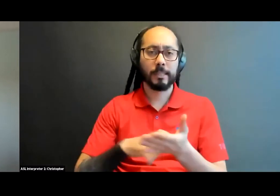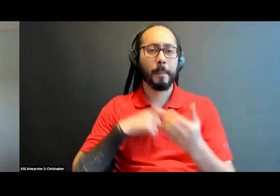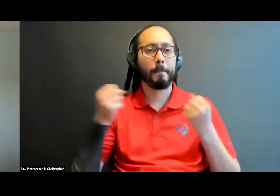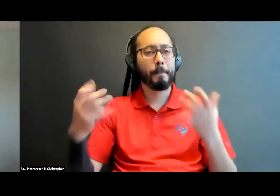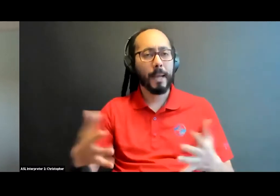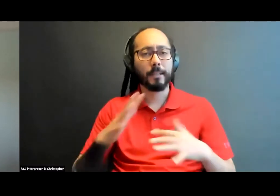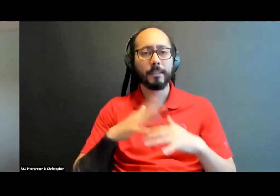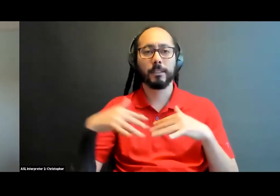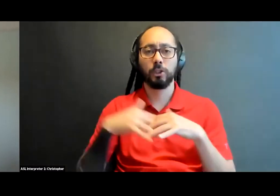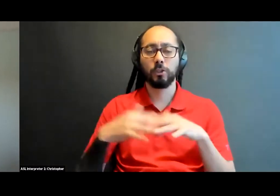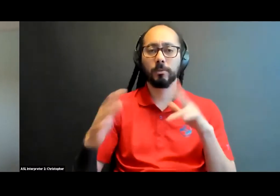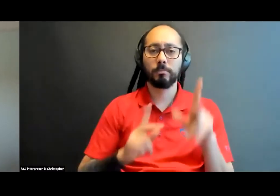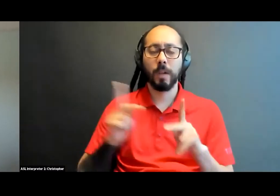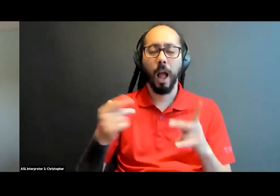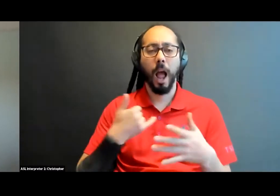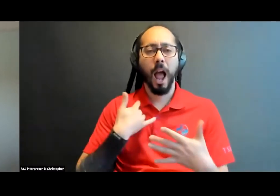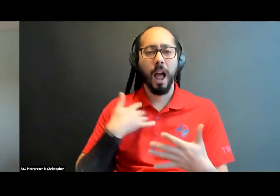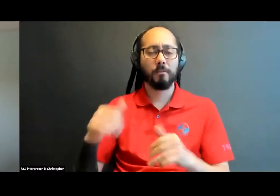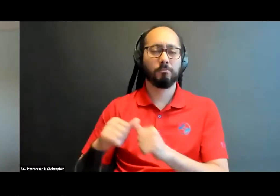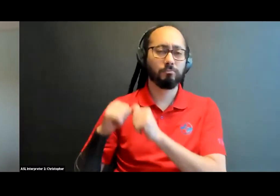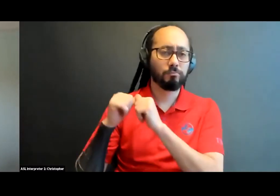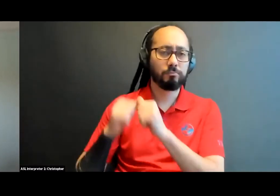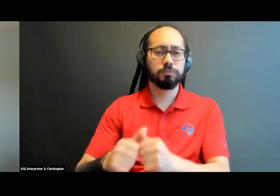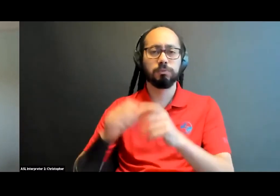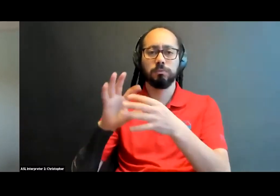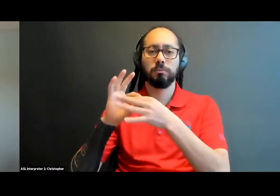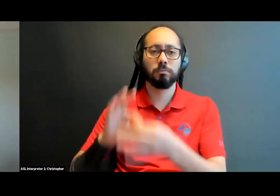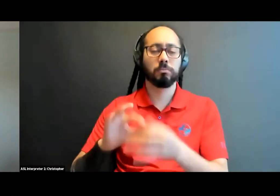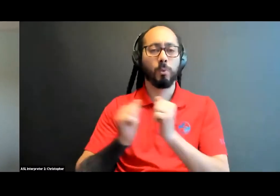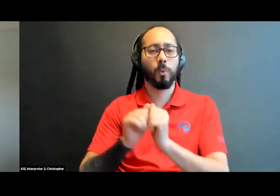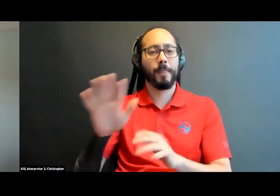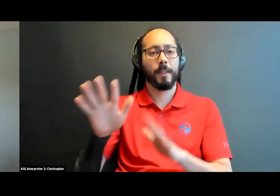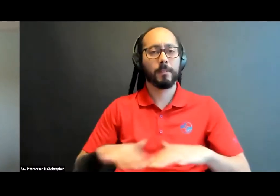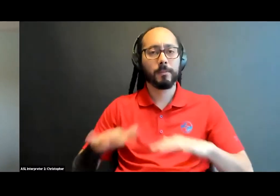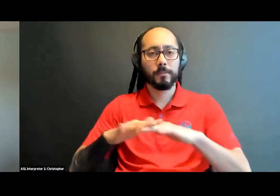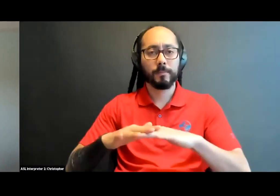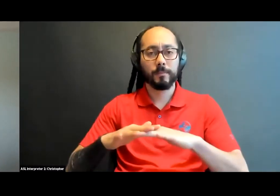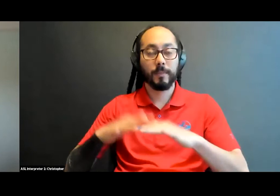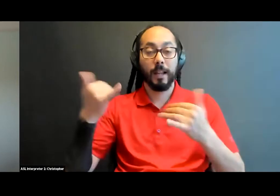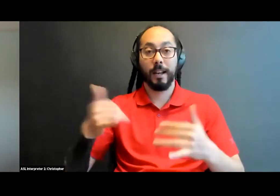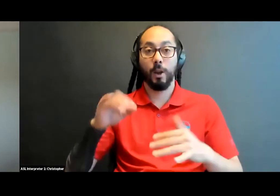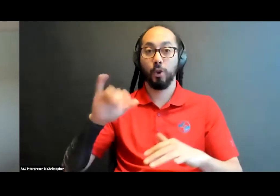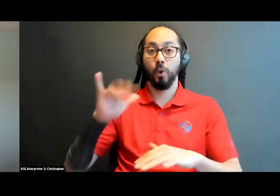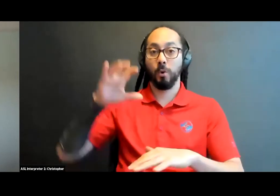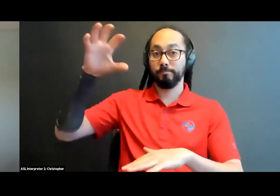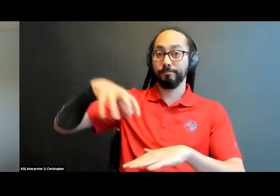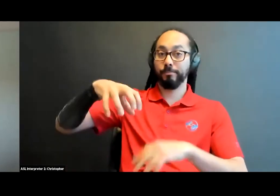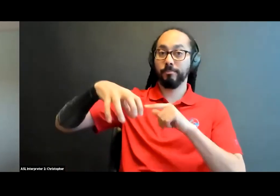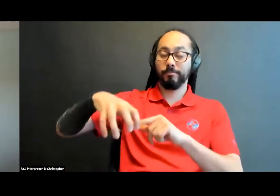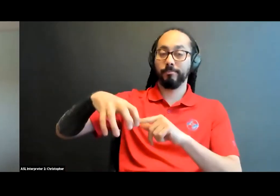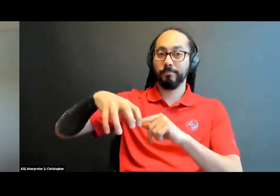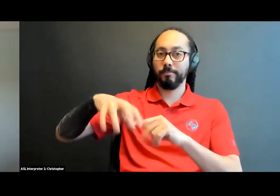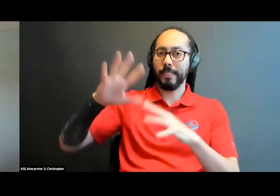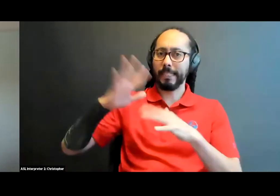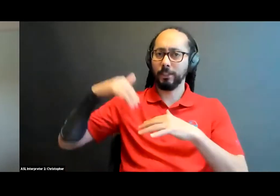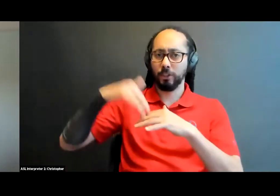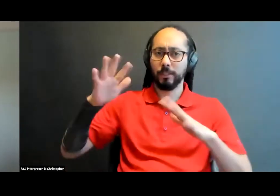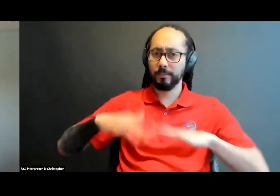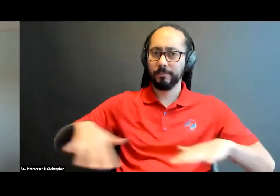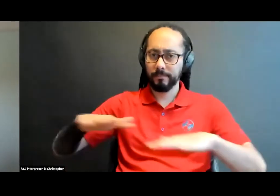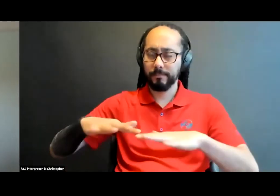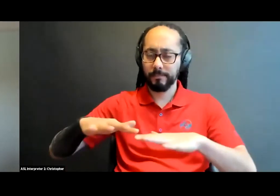have long-standing relationships with the territories upon which York University campuses are